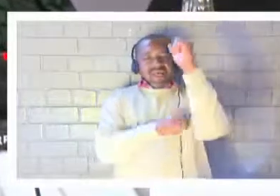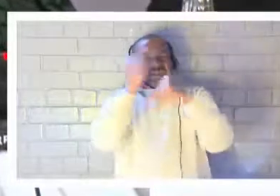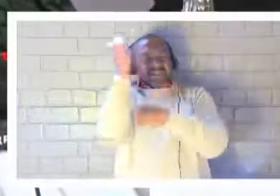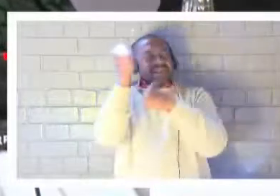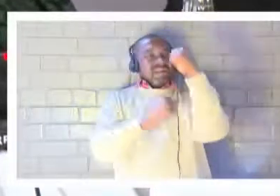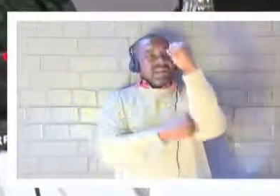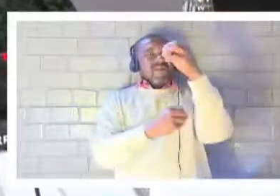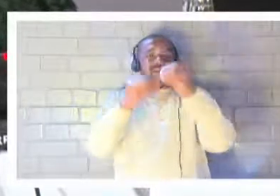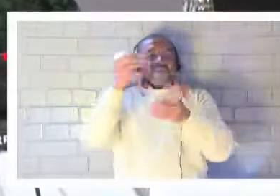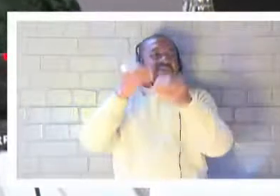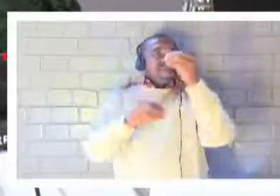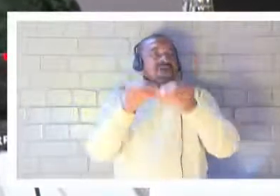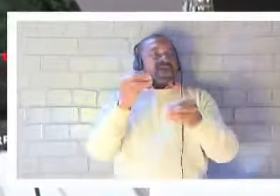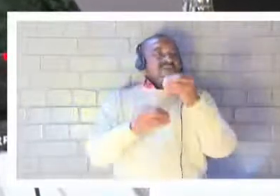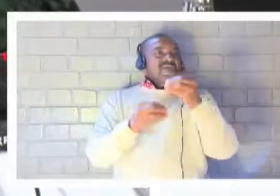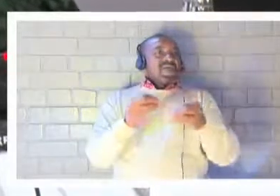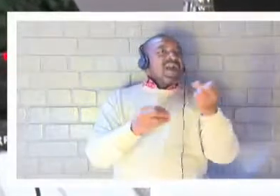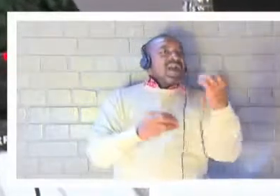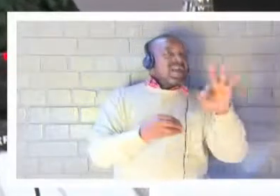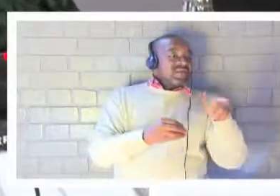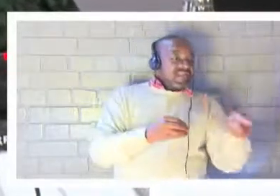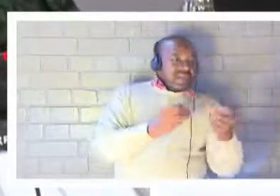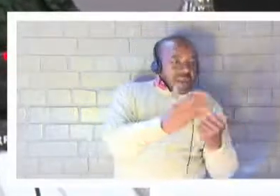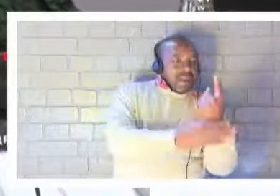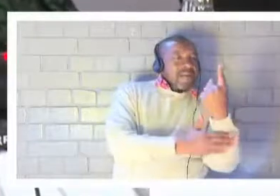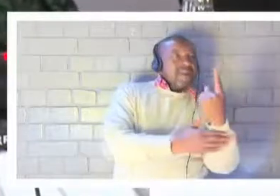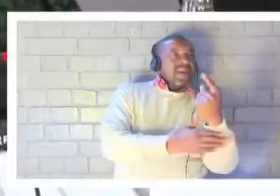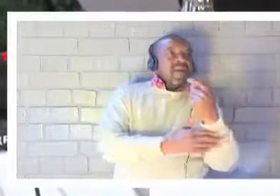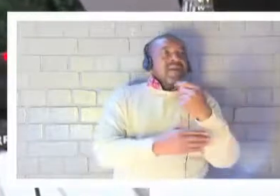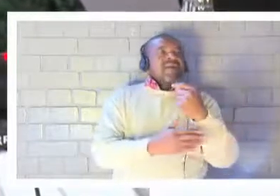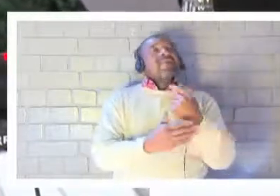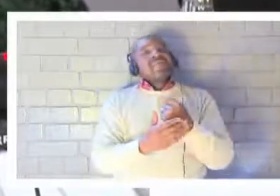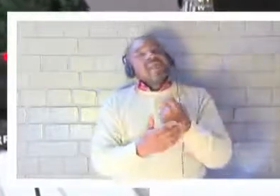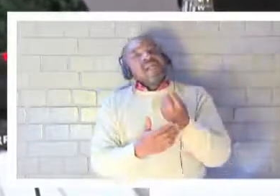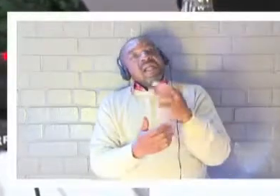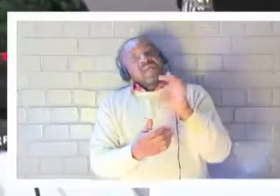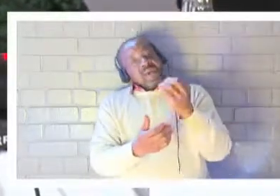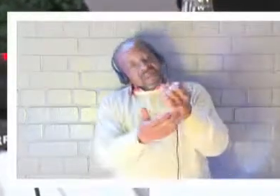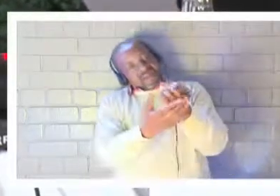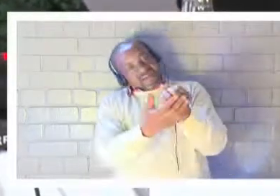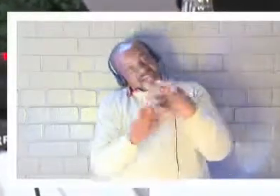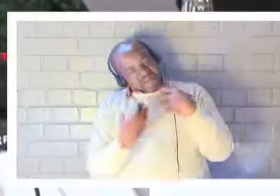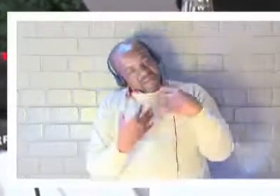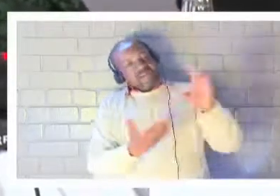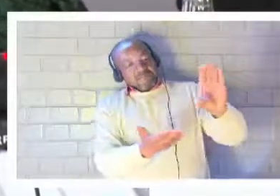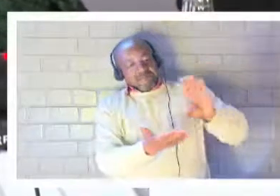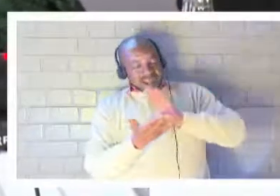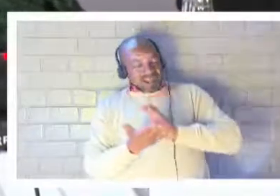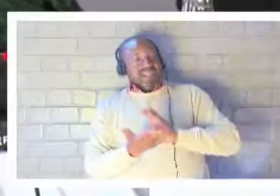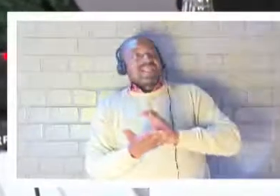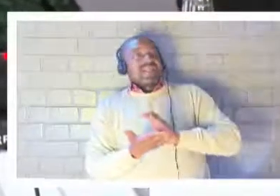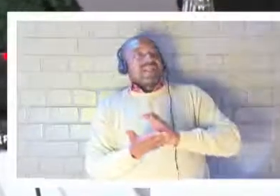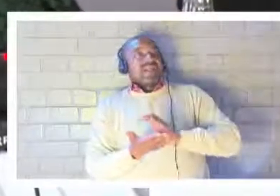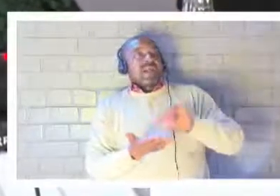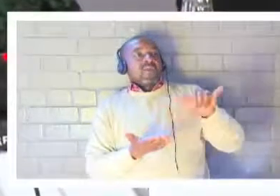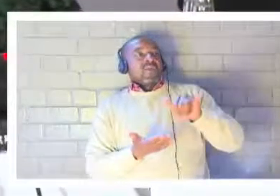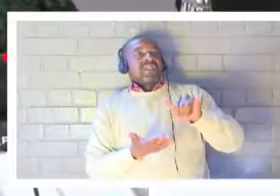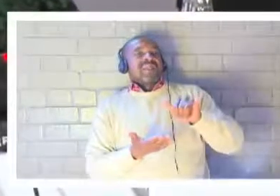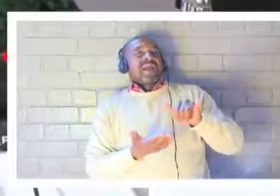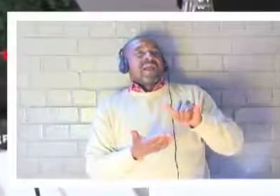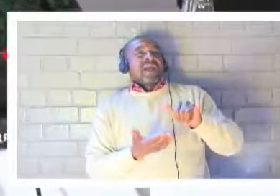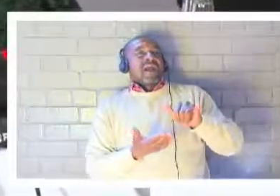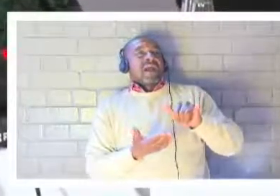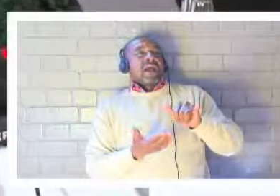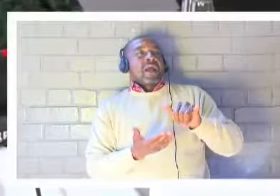maintenance on condition we are given sufficient budget that is inclusive